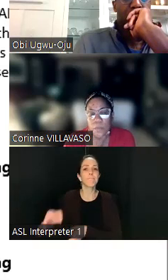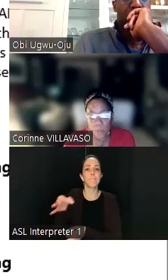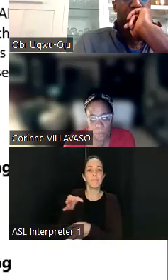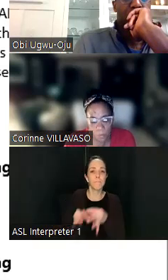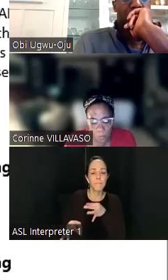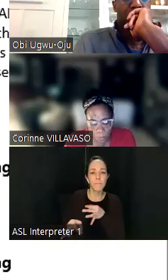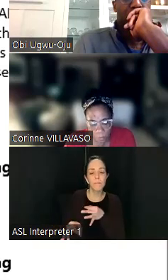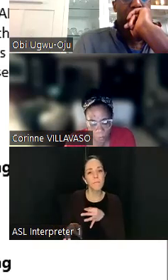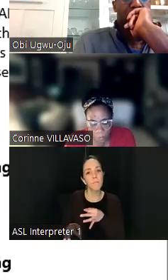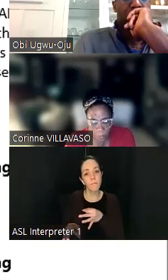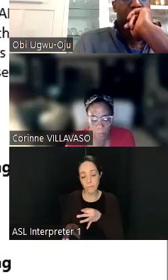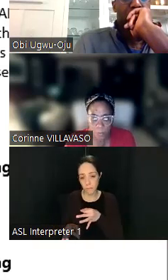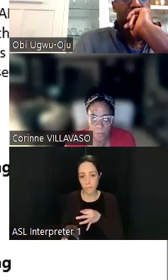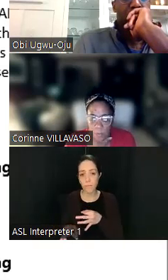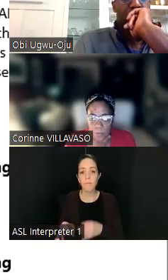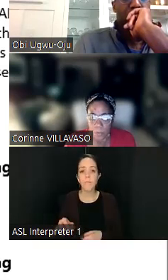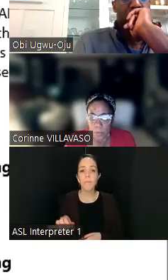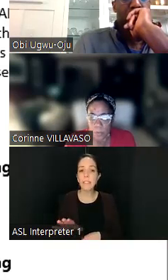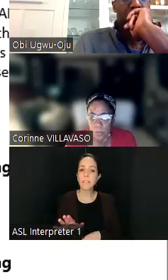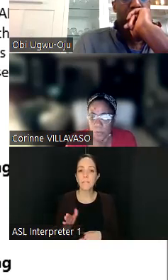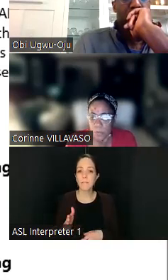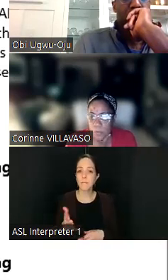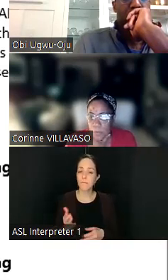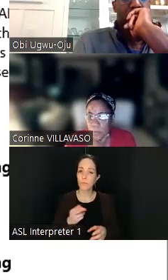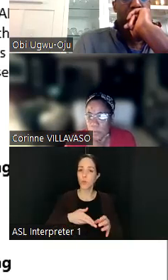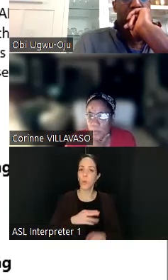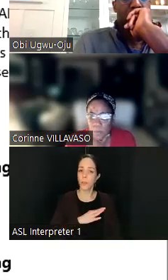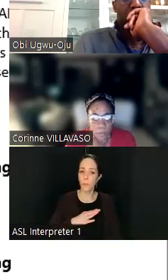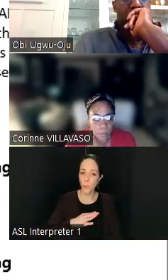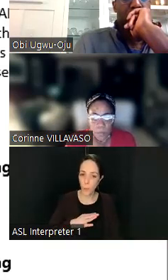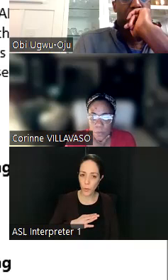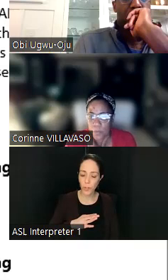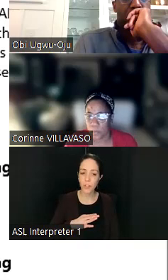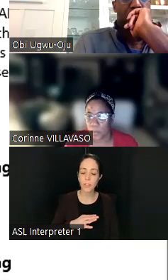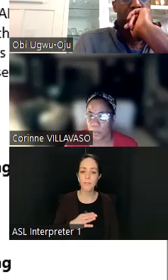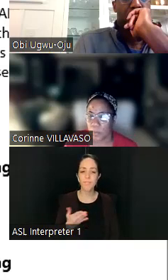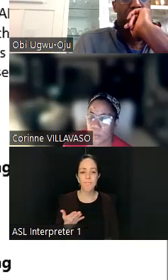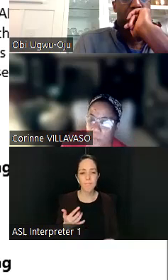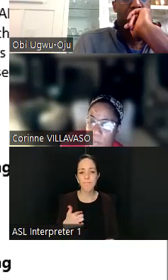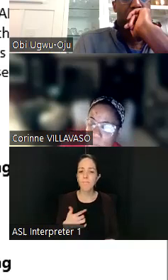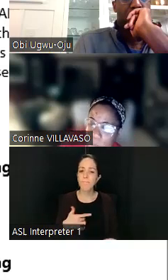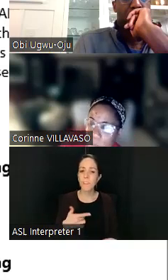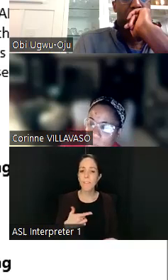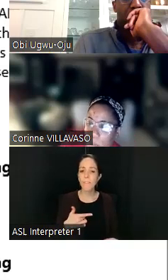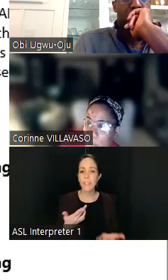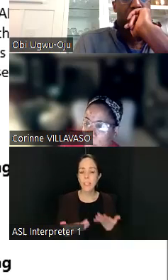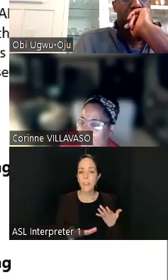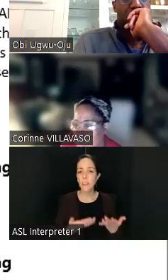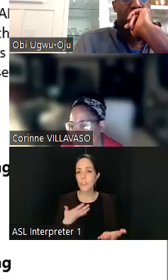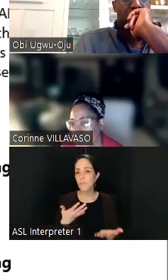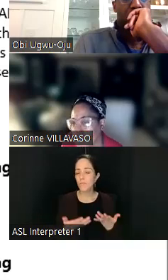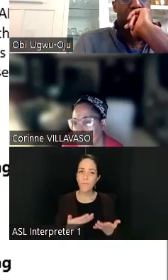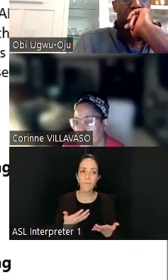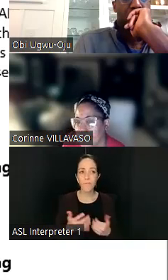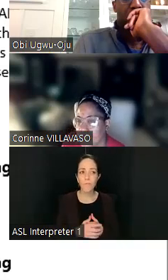on boards or whatever and participating without being called. So I thought it would be a better, I think it